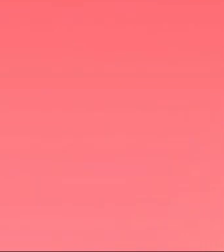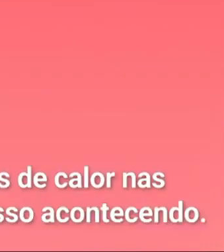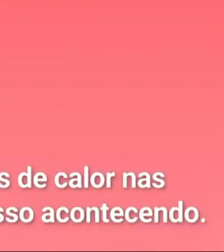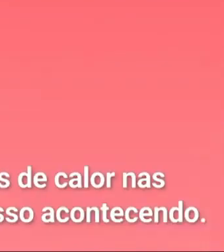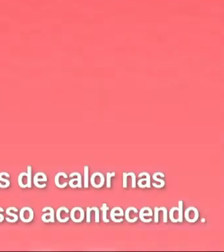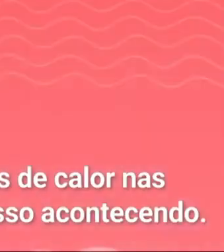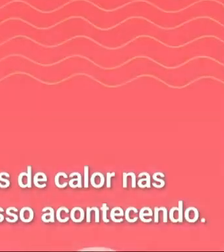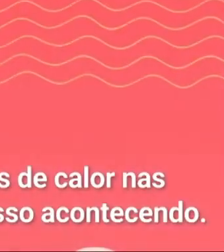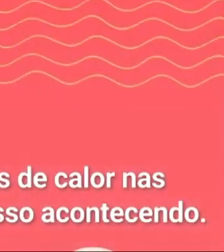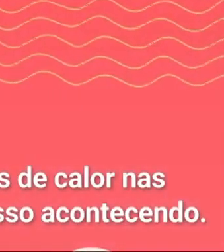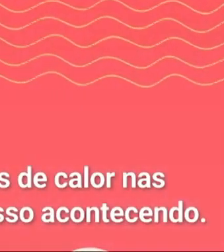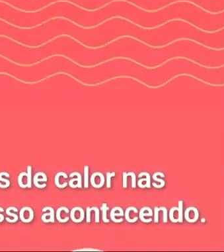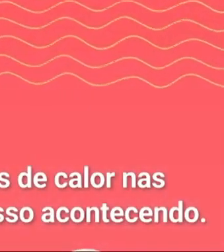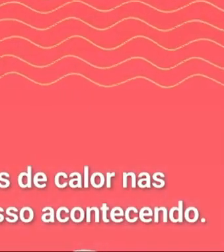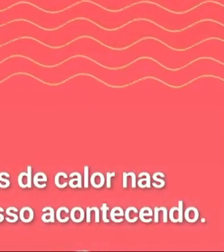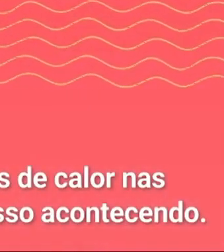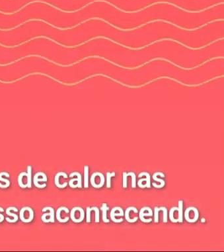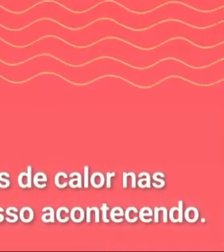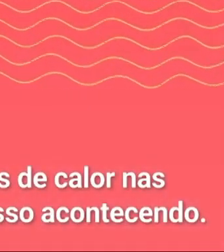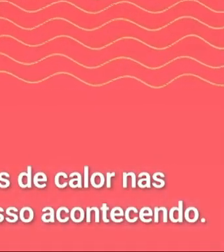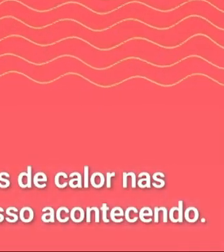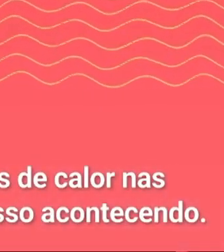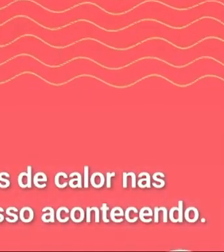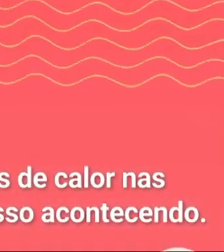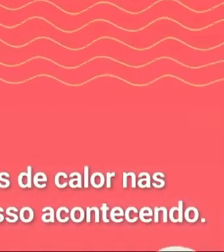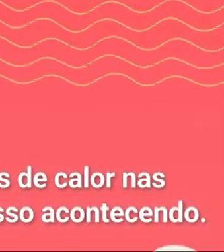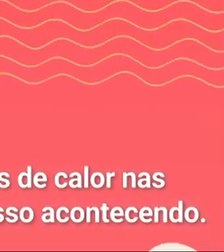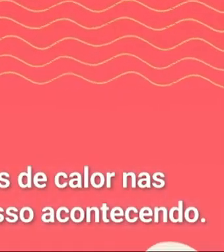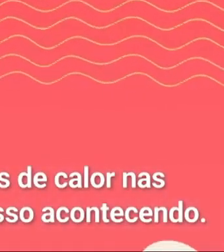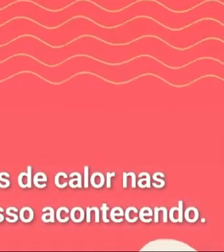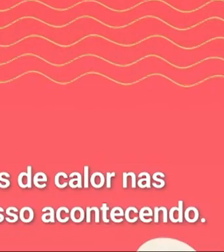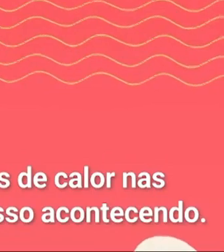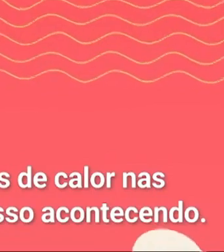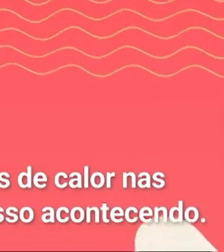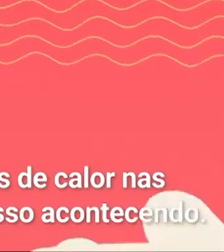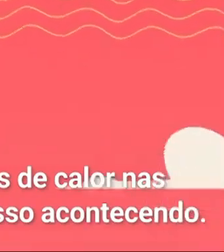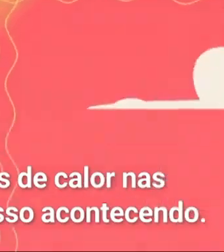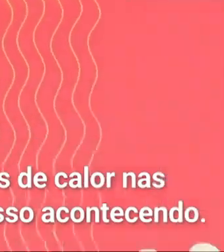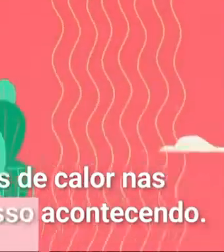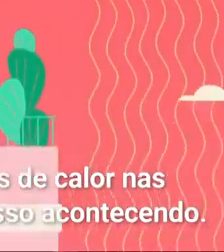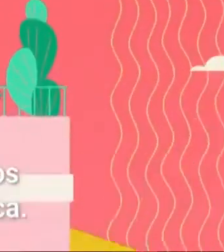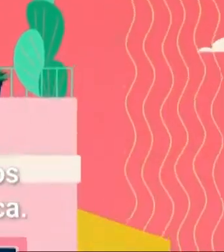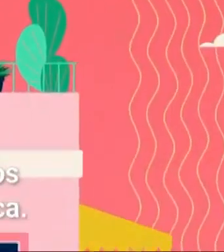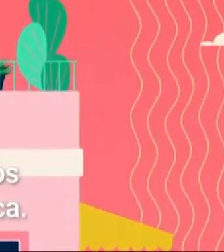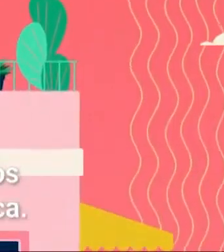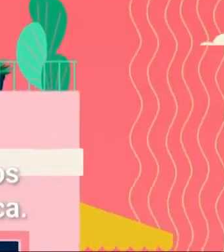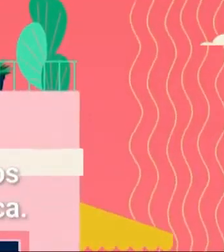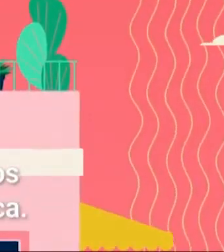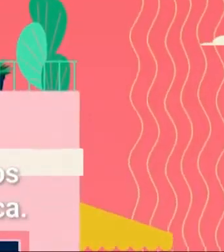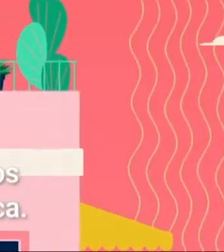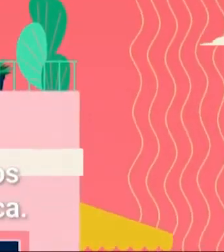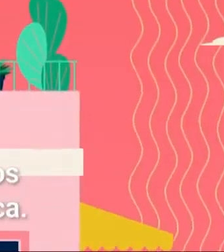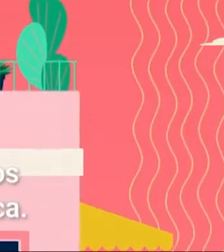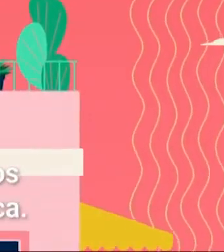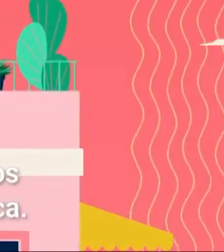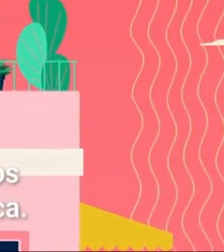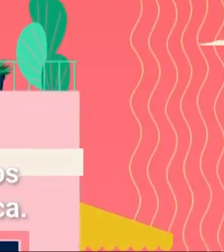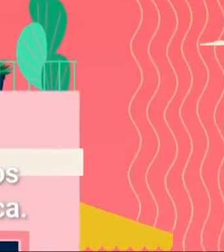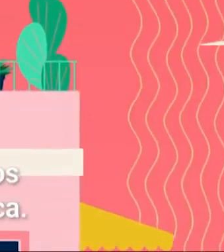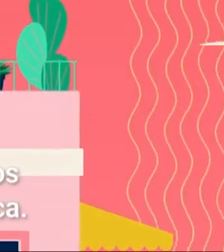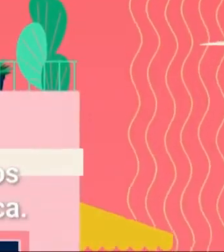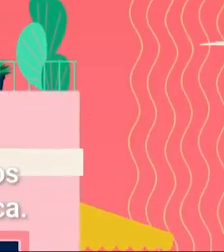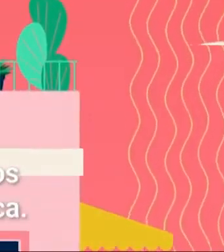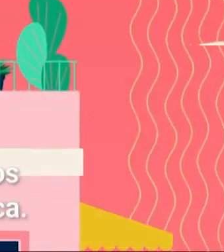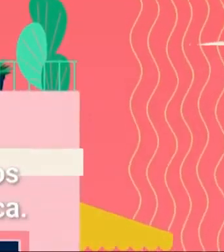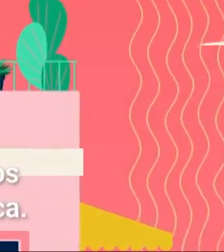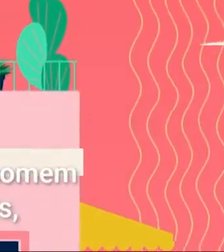It's predicted there will be more and more heat waves in the years to come. In fact, it's already happening. But we have a major problem in the way